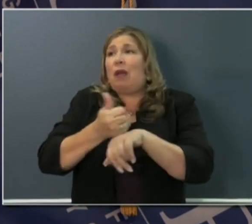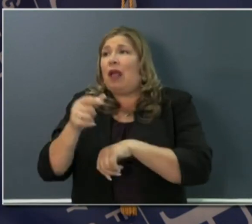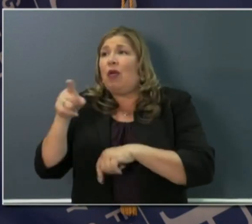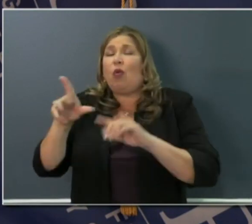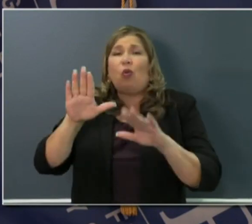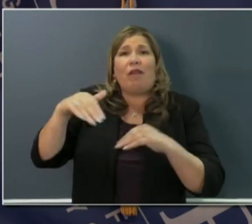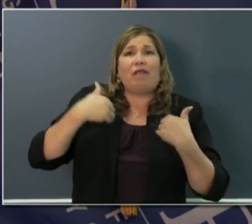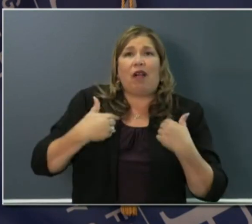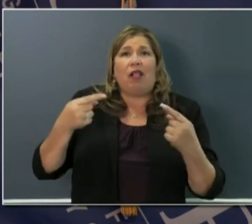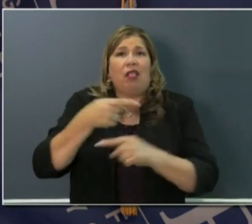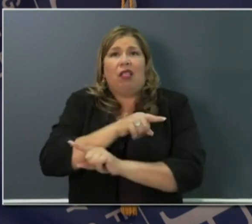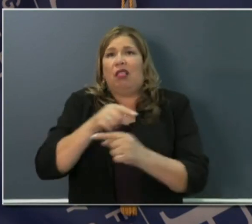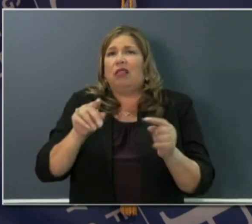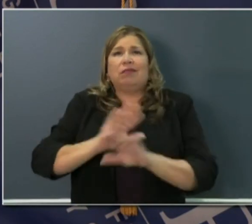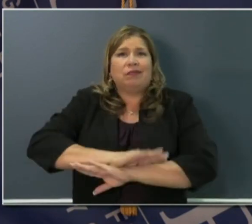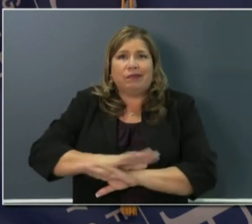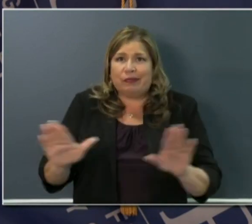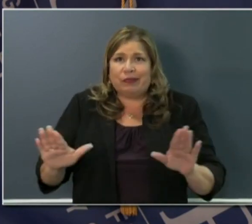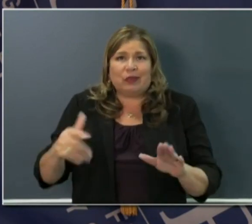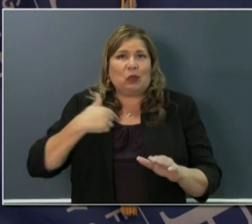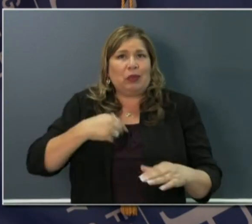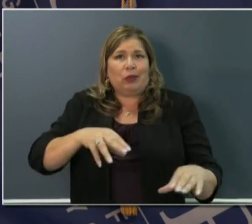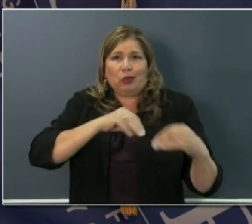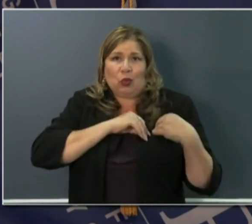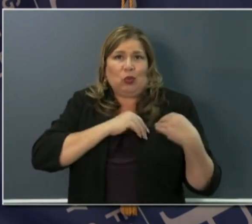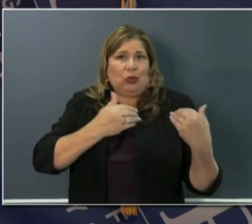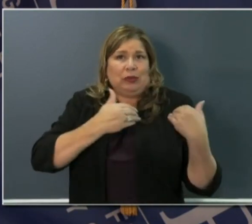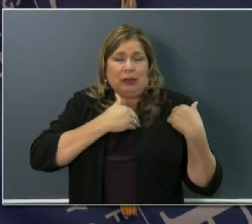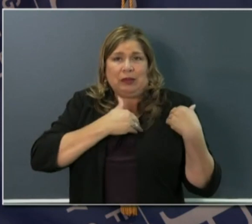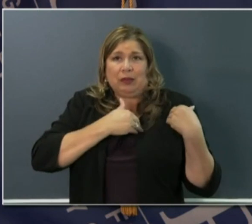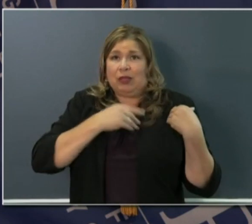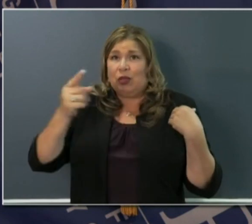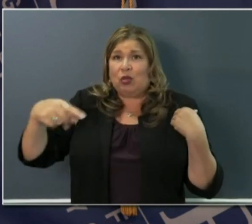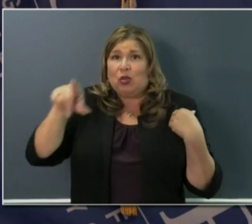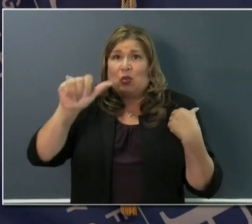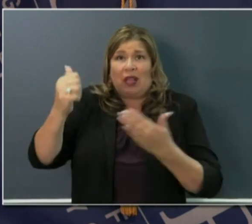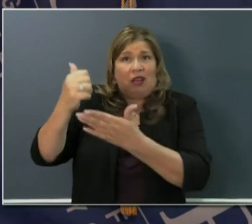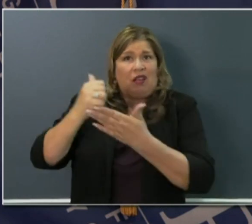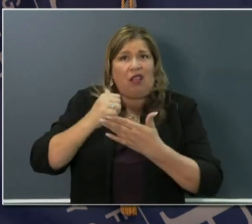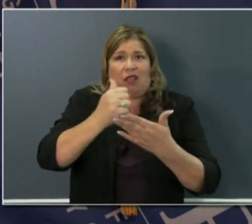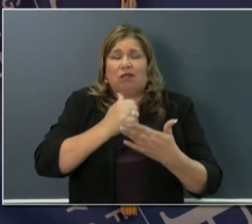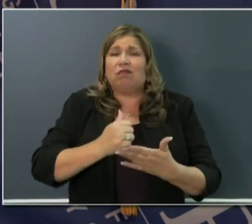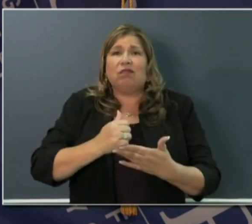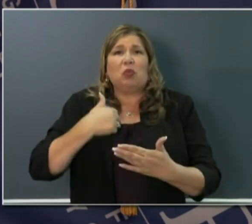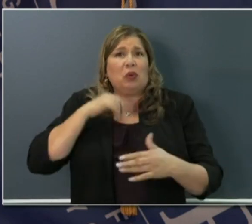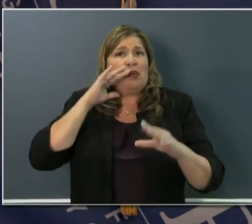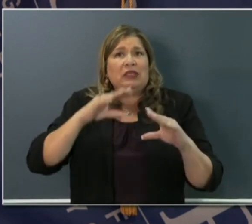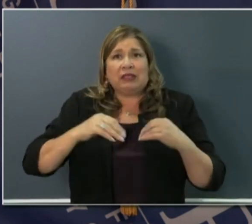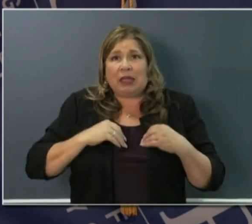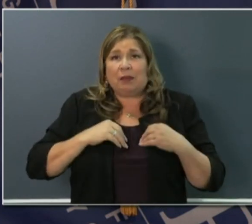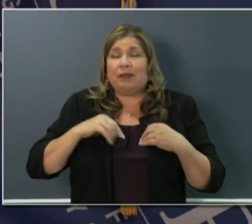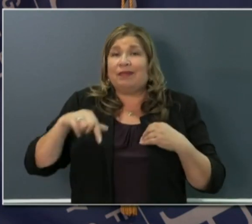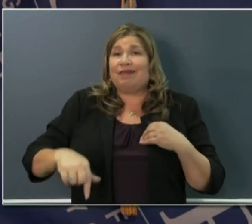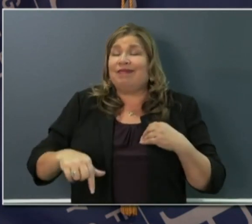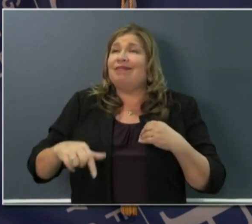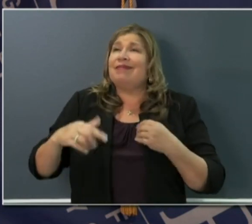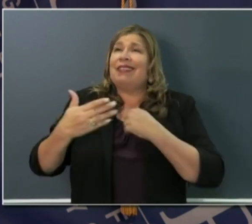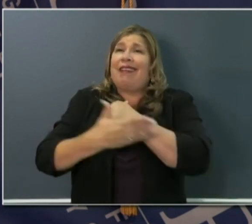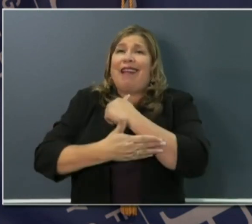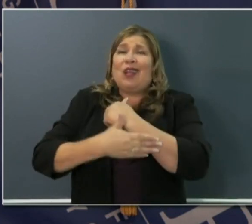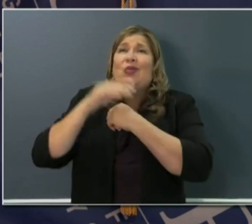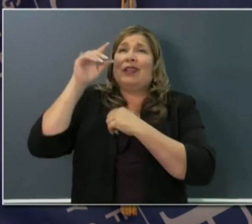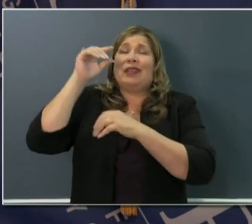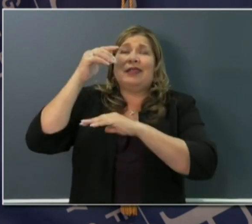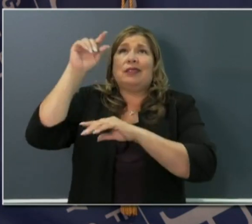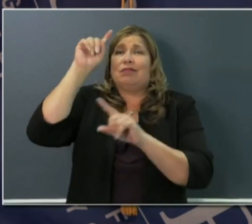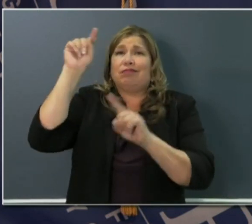own this moment. We need help wherever we can find it, but we're a nation state, and we are resourceful beyond